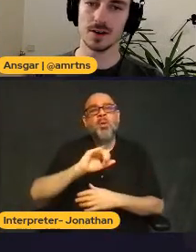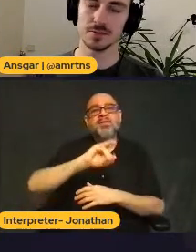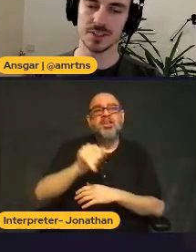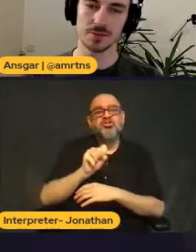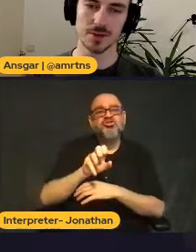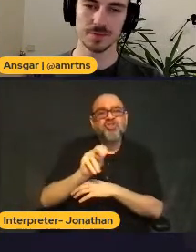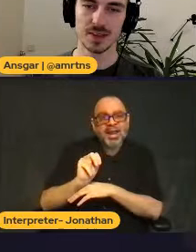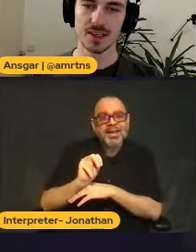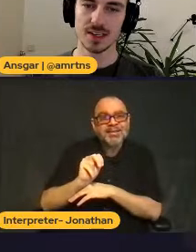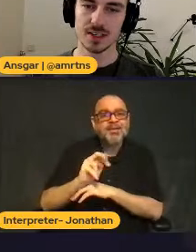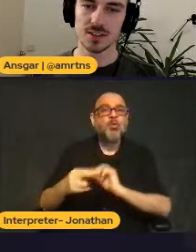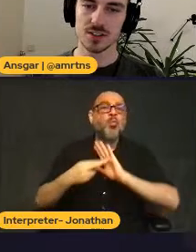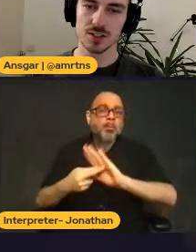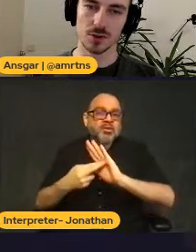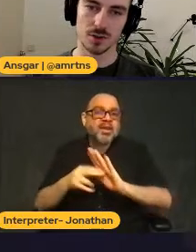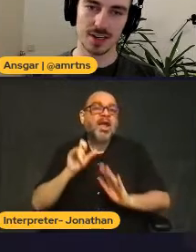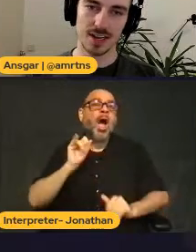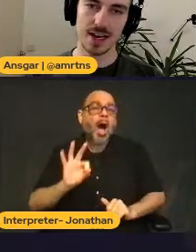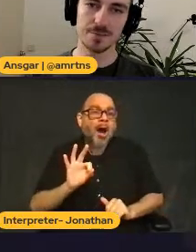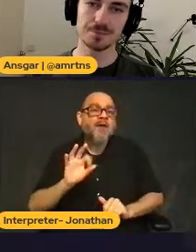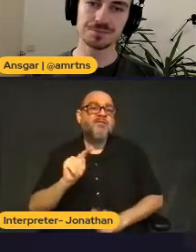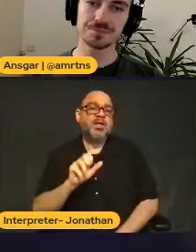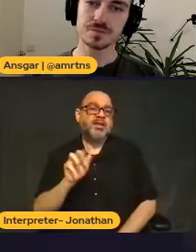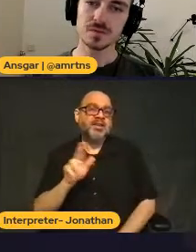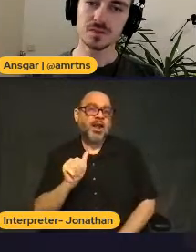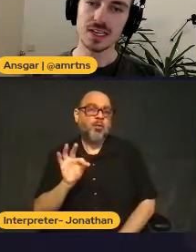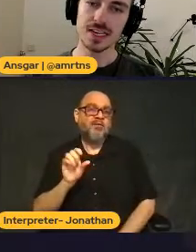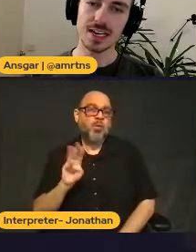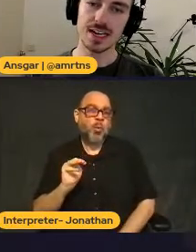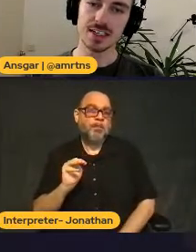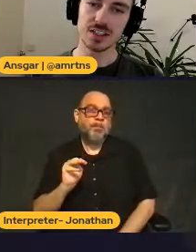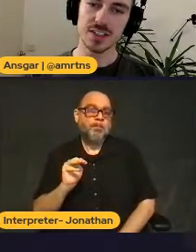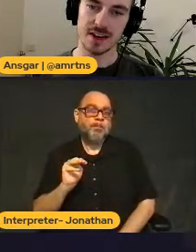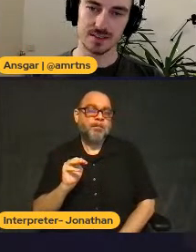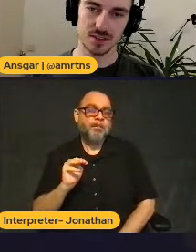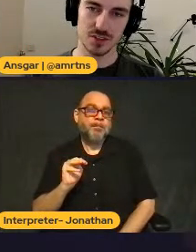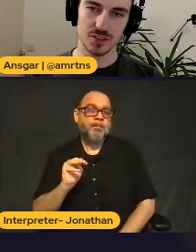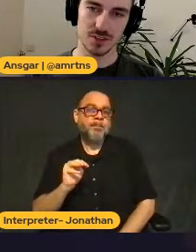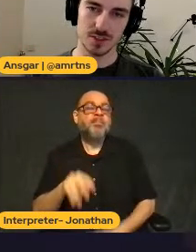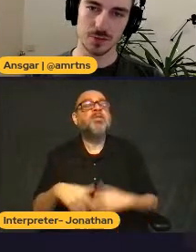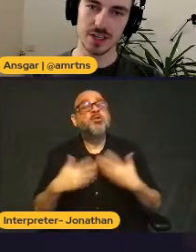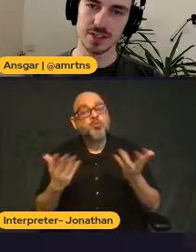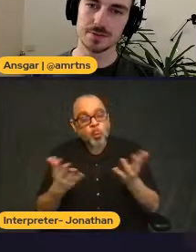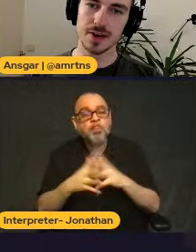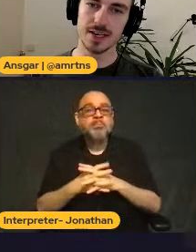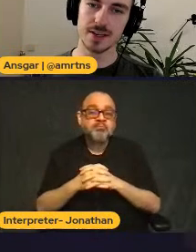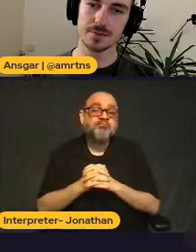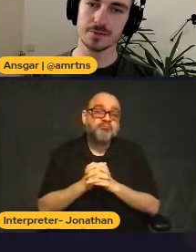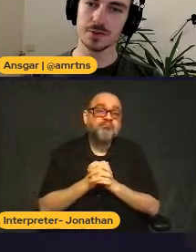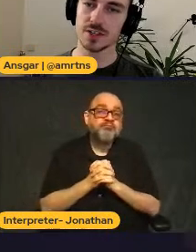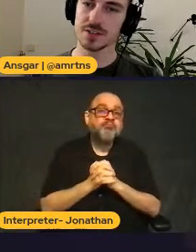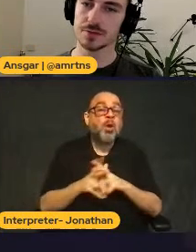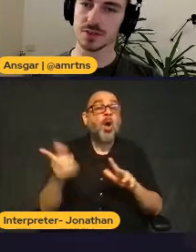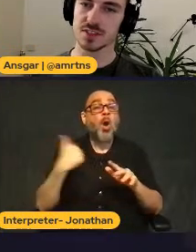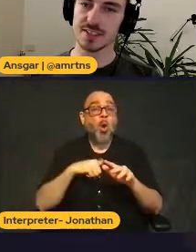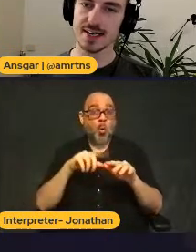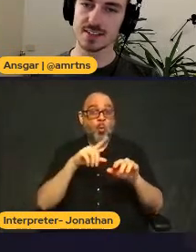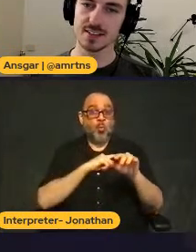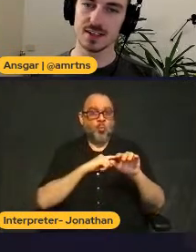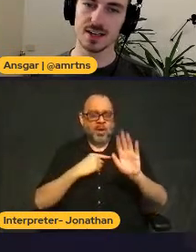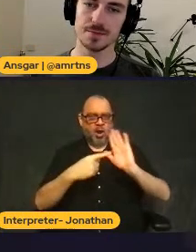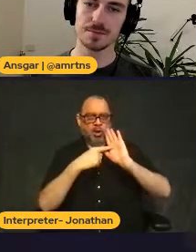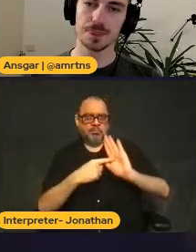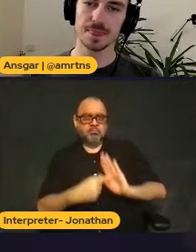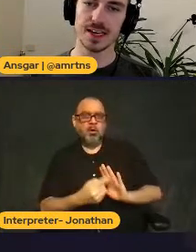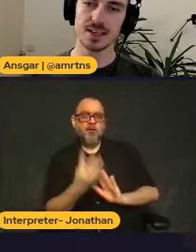of Terraform. So yeah, So we are defining 4 different